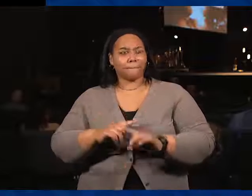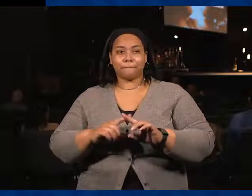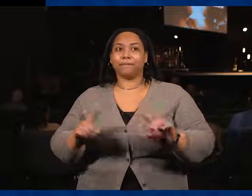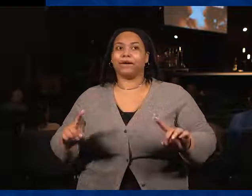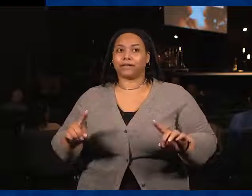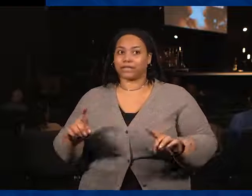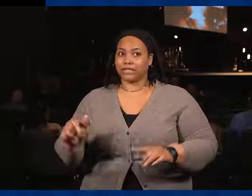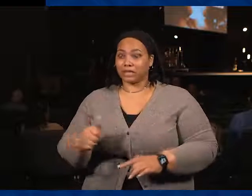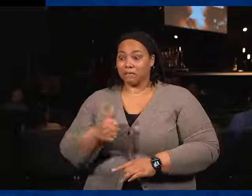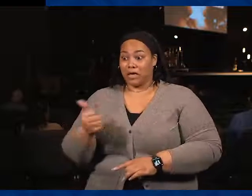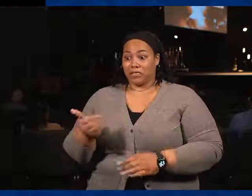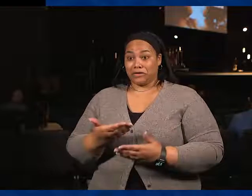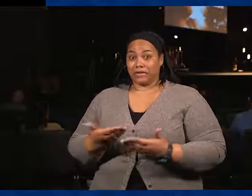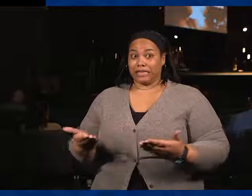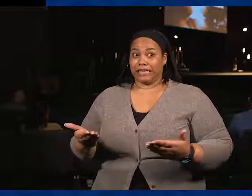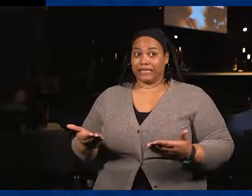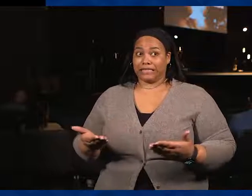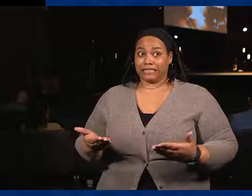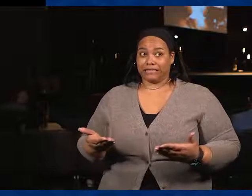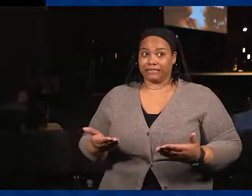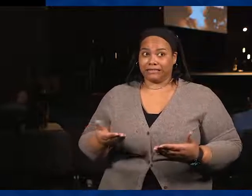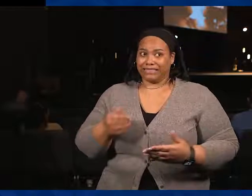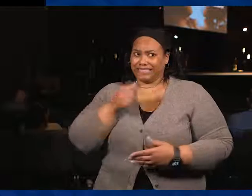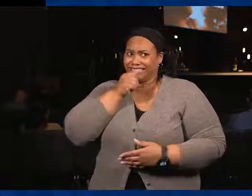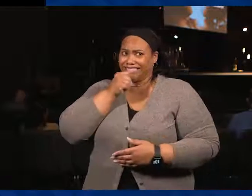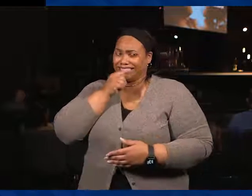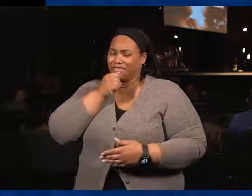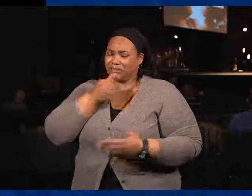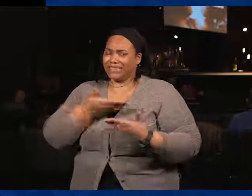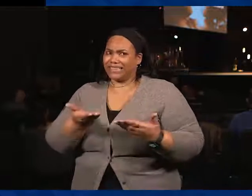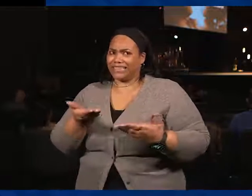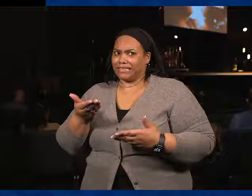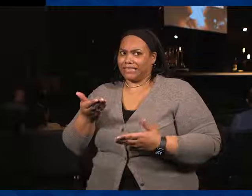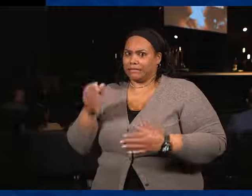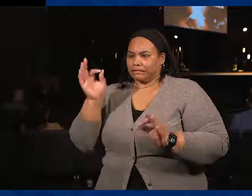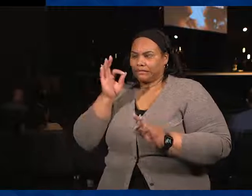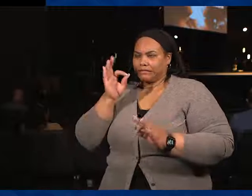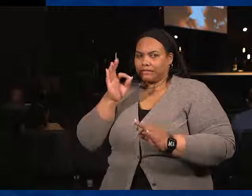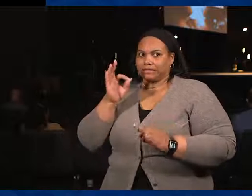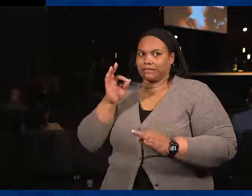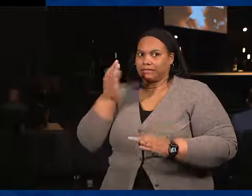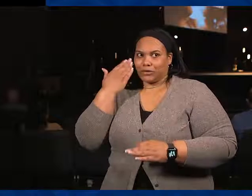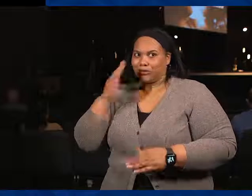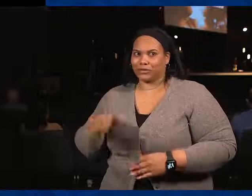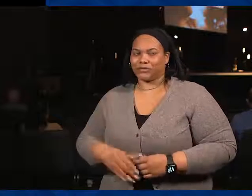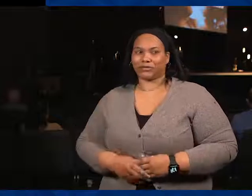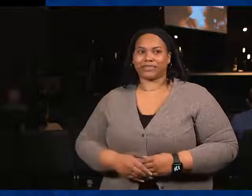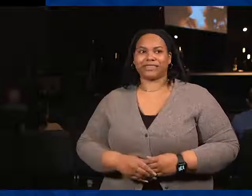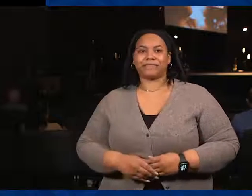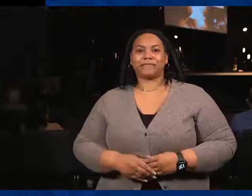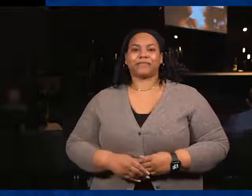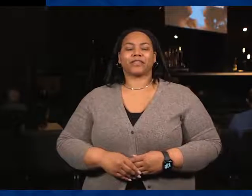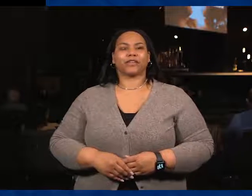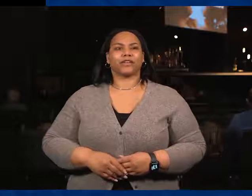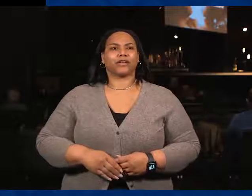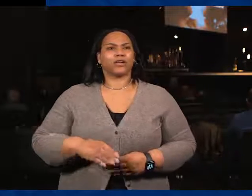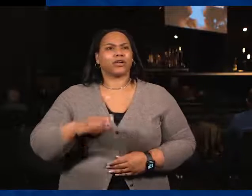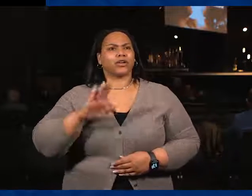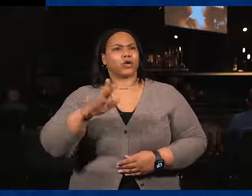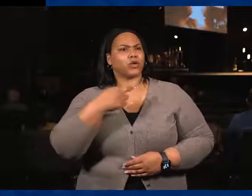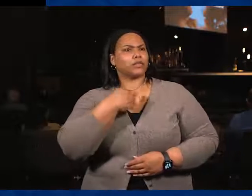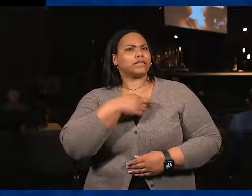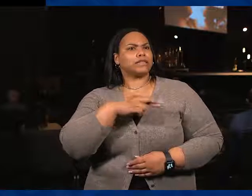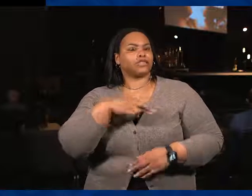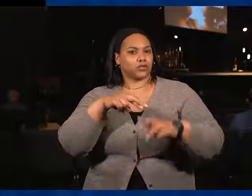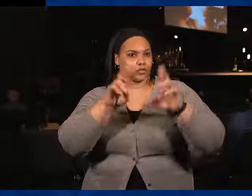are some other stuff I've done that they don't know about. Hear me. Your religious